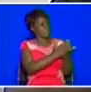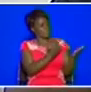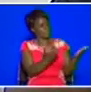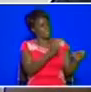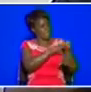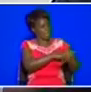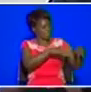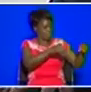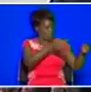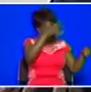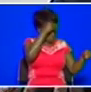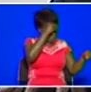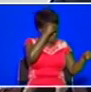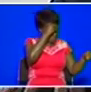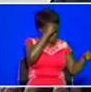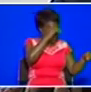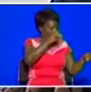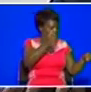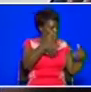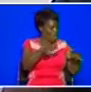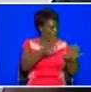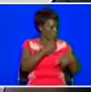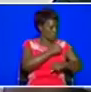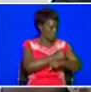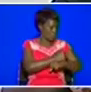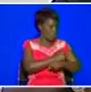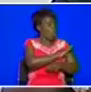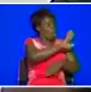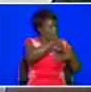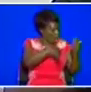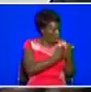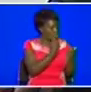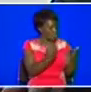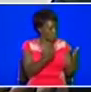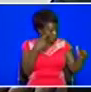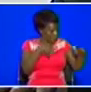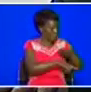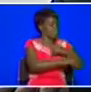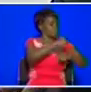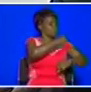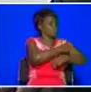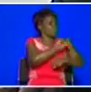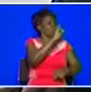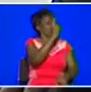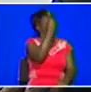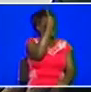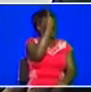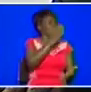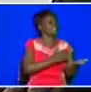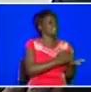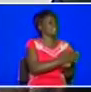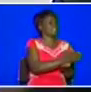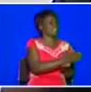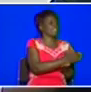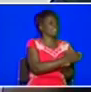quality education if others are out of school. Mm-hmm. So first get all the kids in school and they get the same quality of education. That is justice.